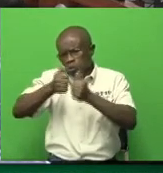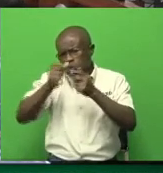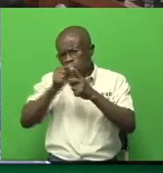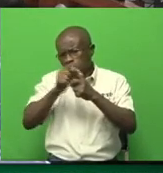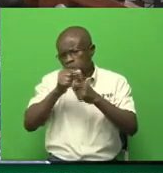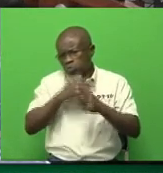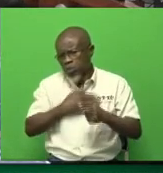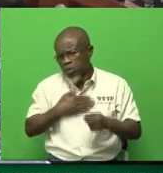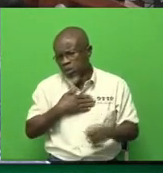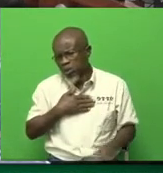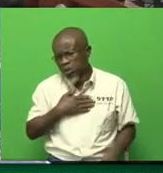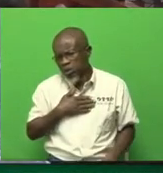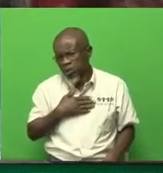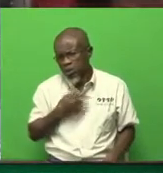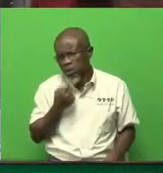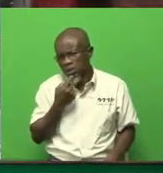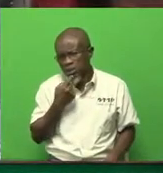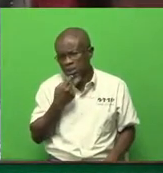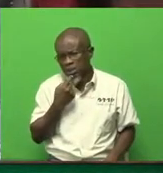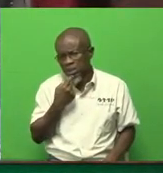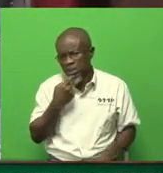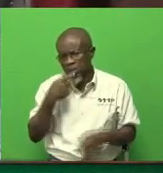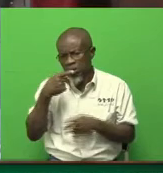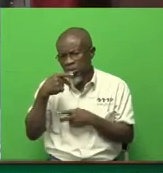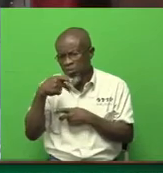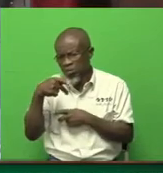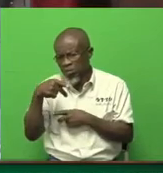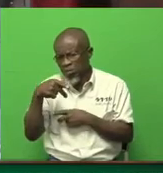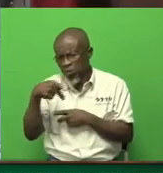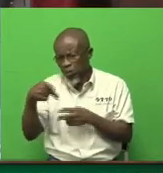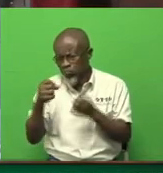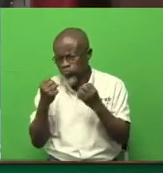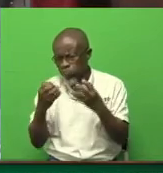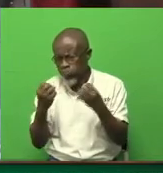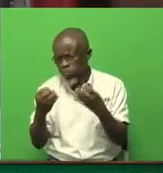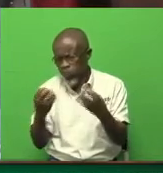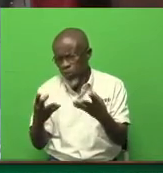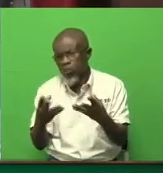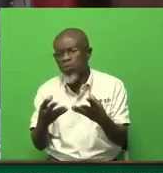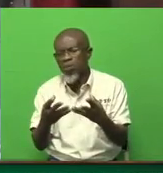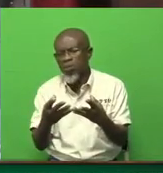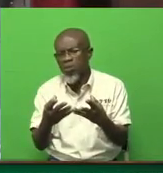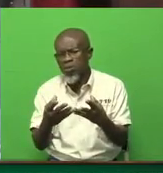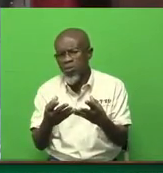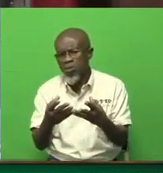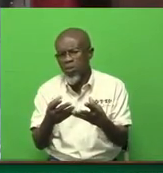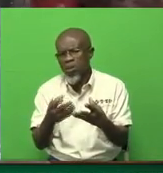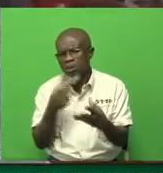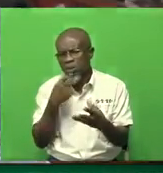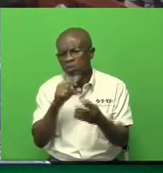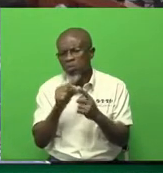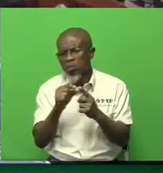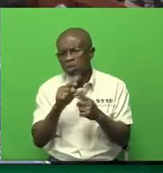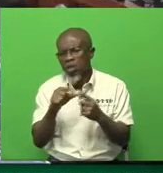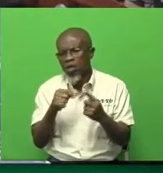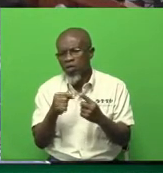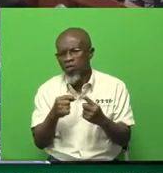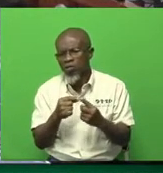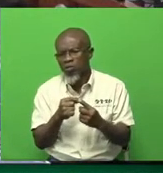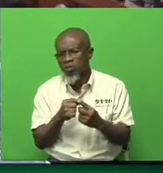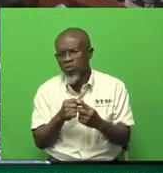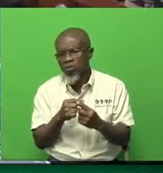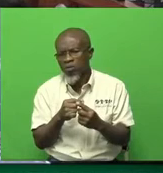please you said your pervasive and you said some words after that please the government's pervasive